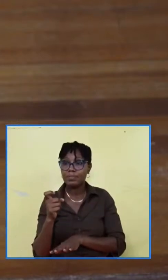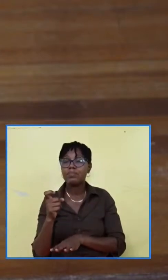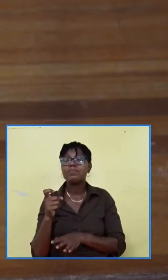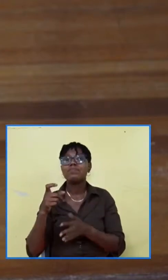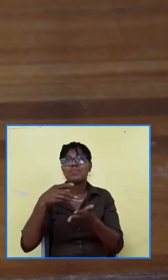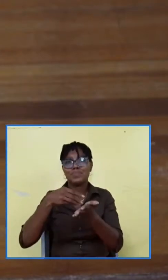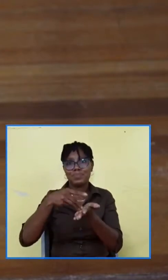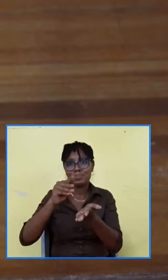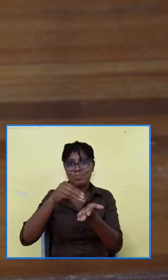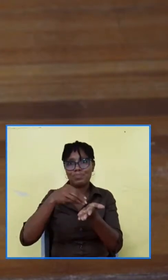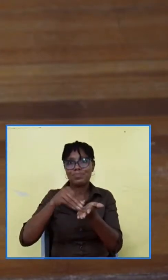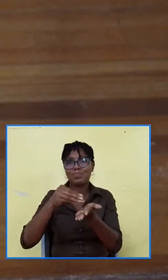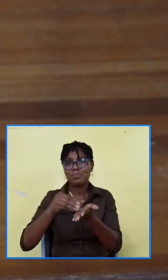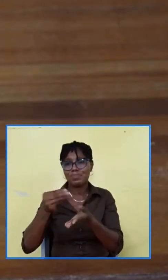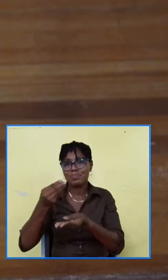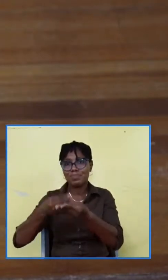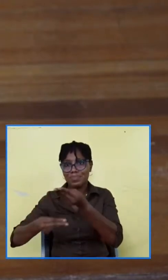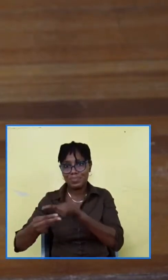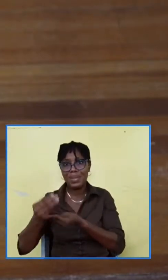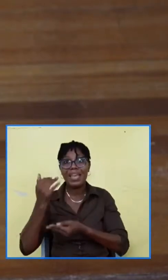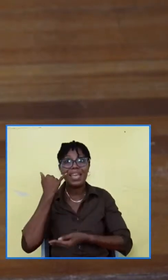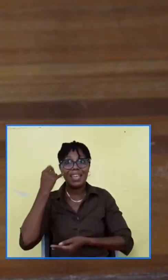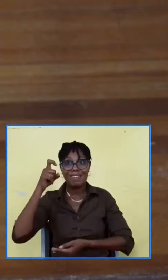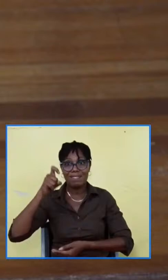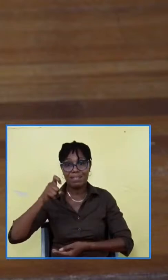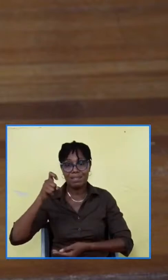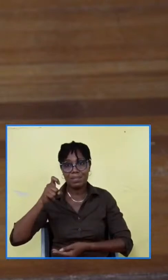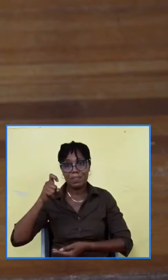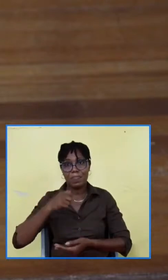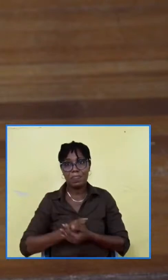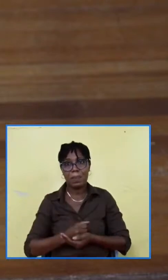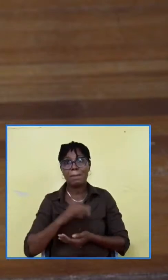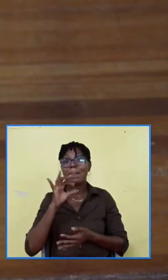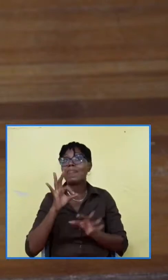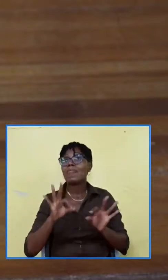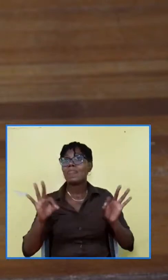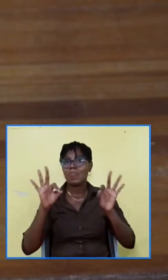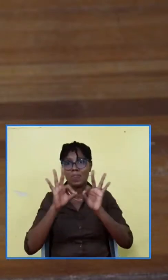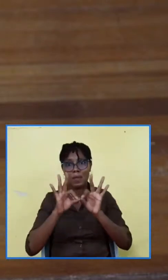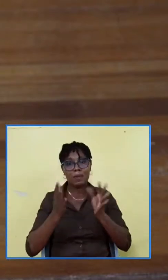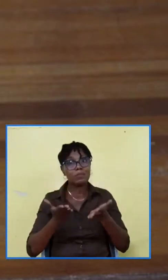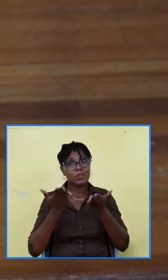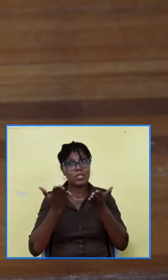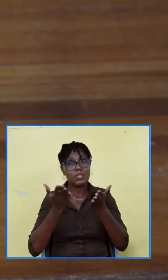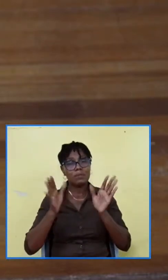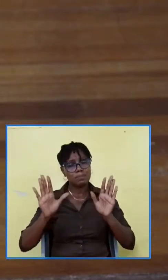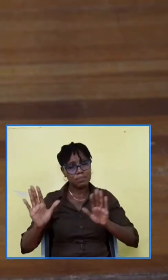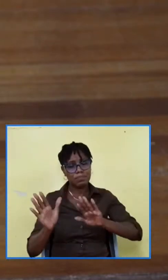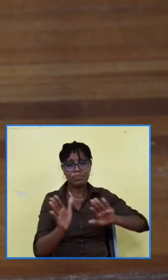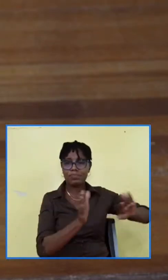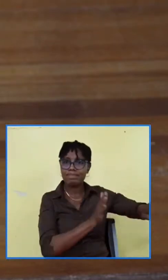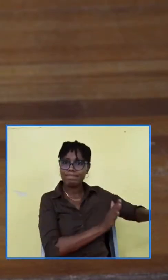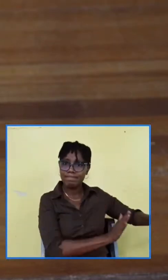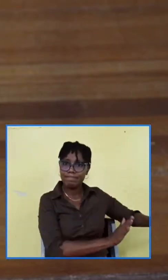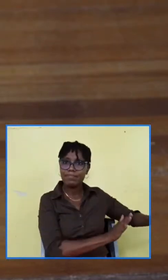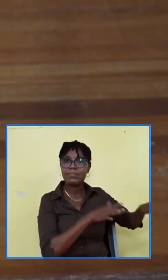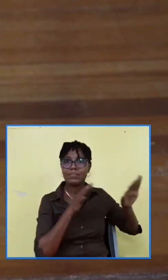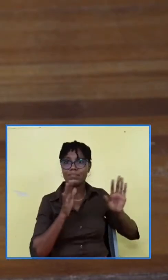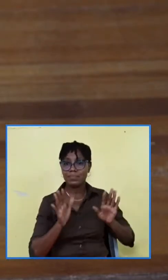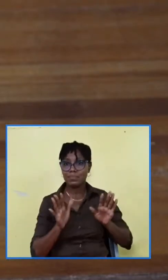needed. So I think that's one important factor that's off the table at the moment. Of course, there